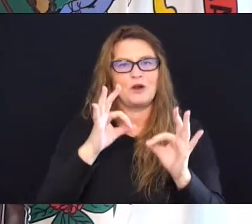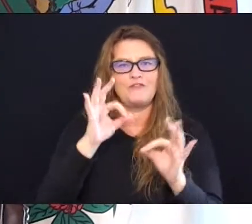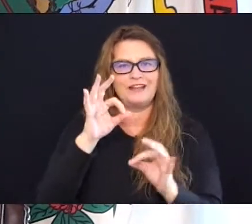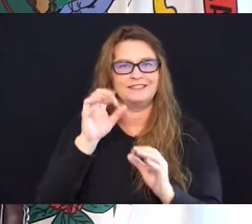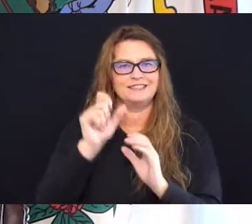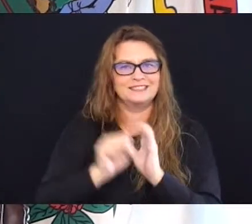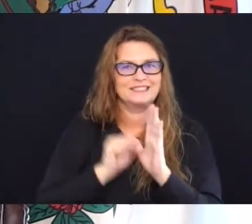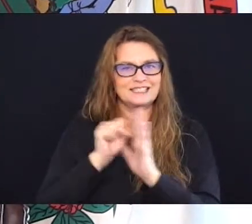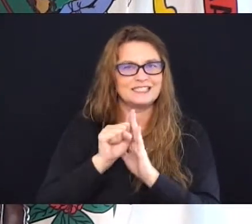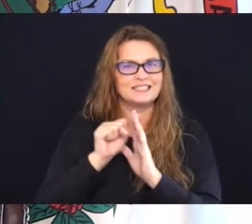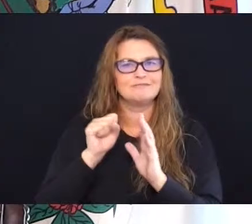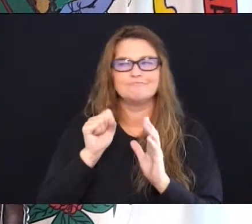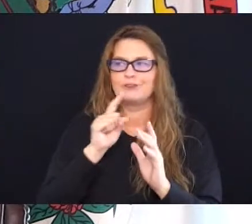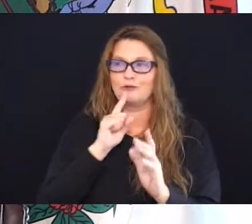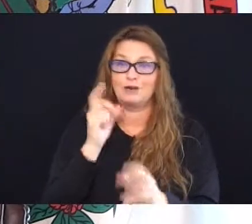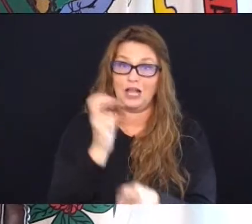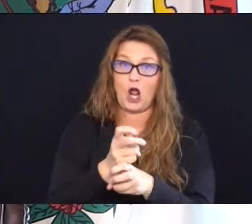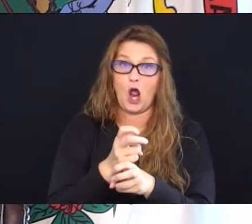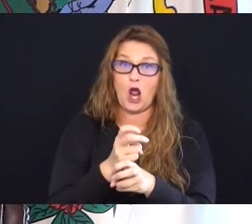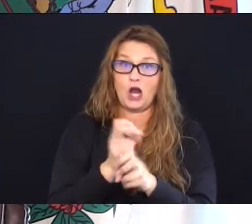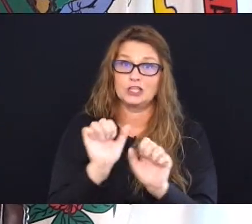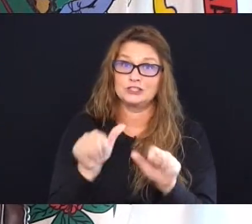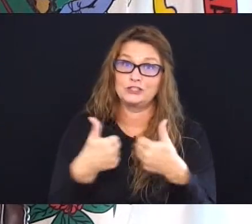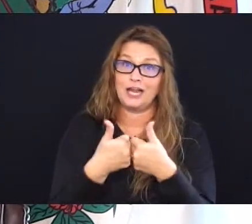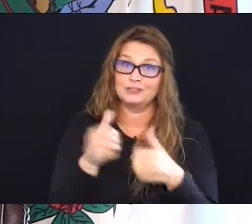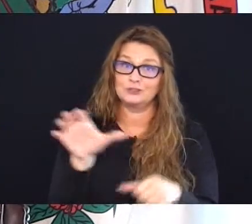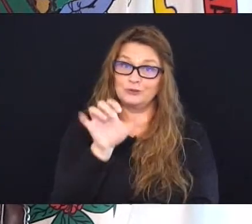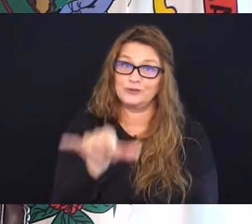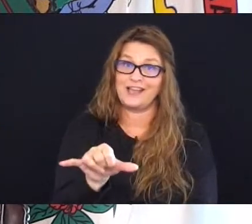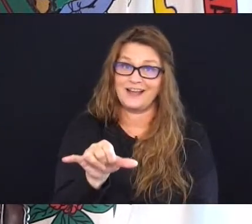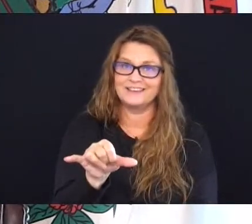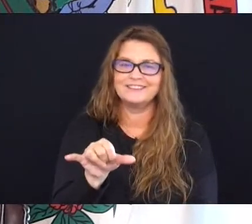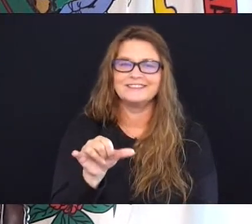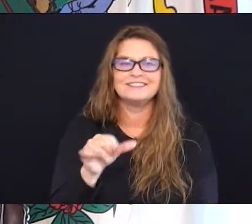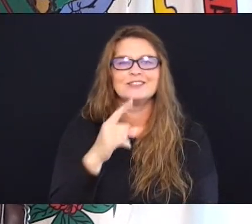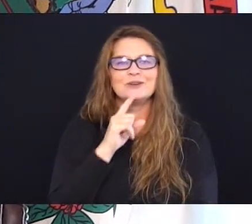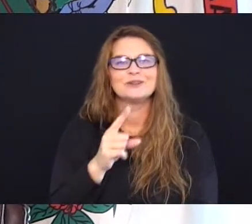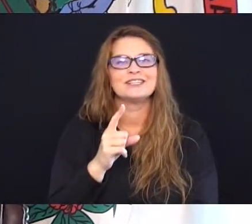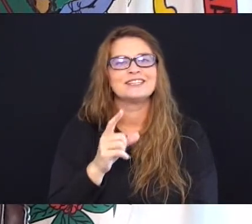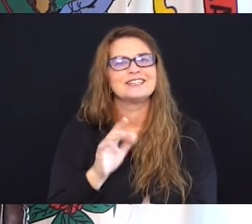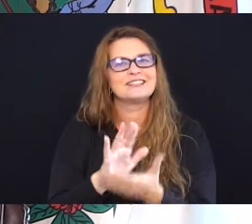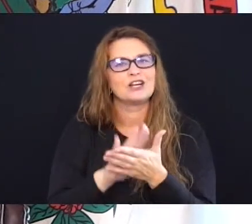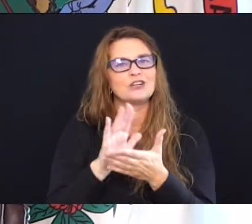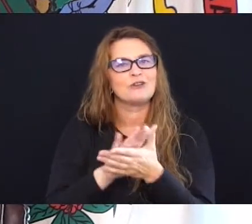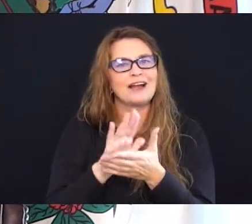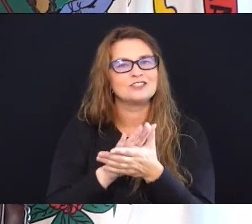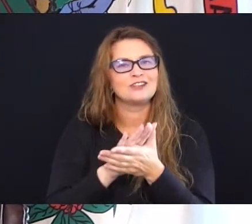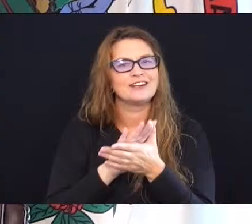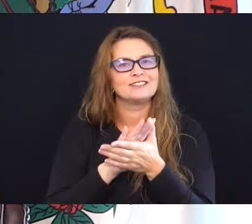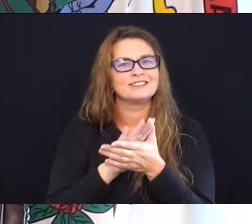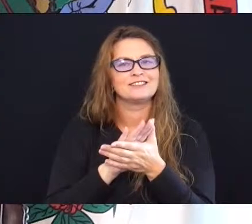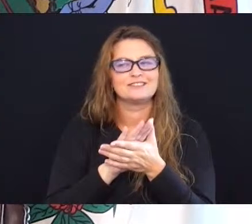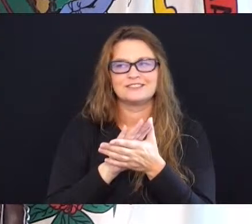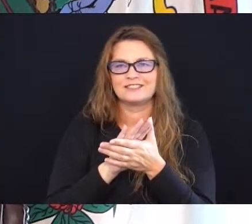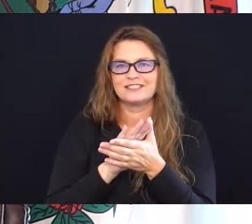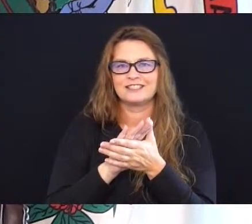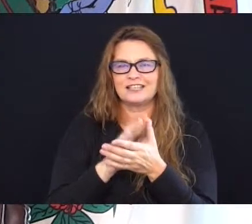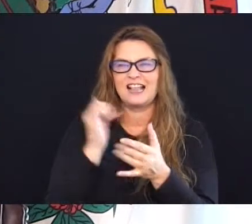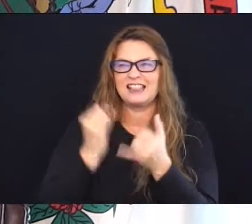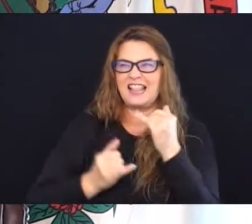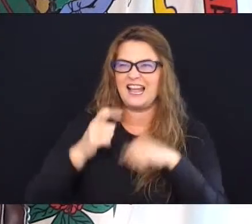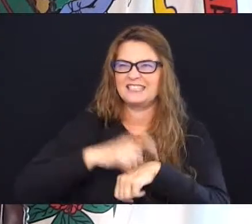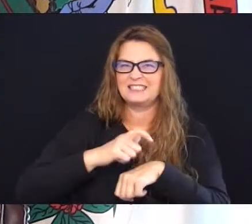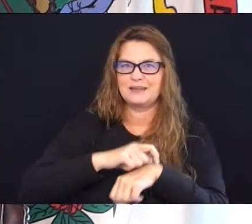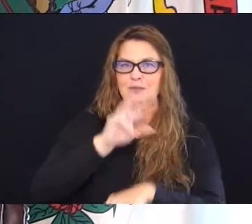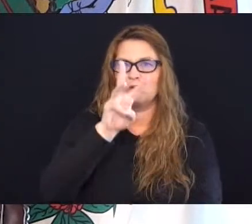tough to do. It's incredibly, incredibly tough to do. So with all that being said, I congratulate them. Last time it was done